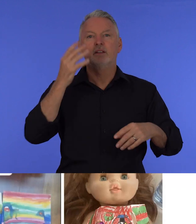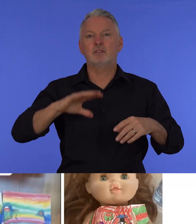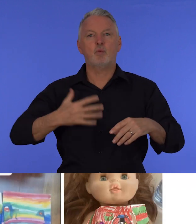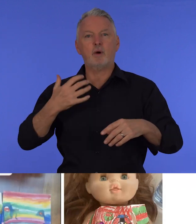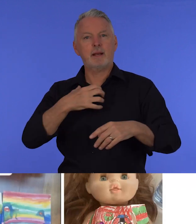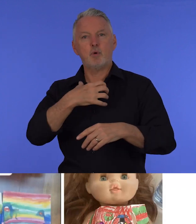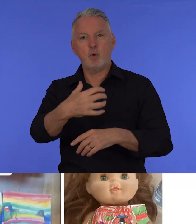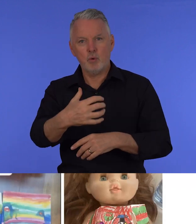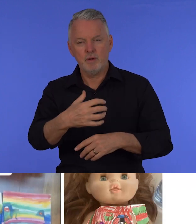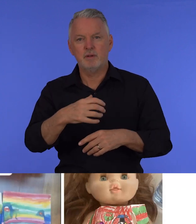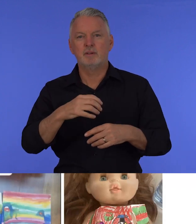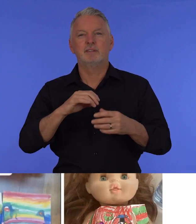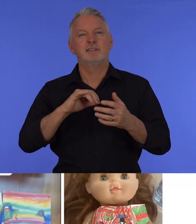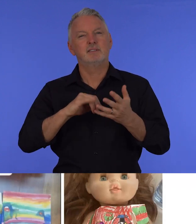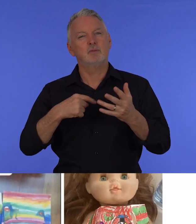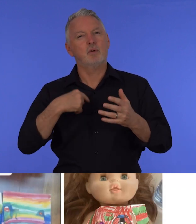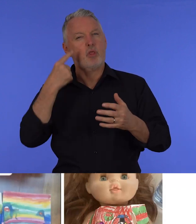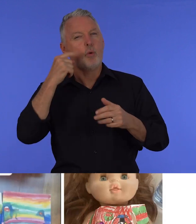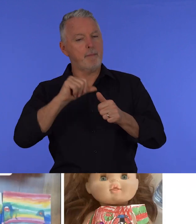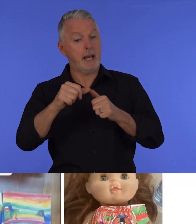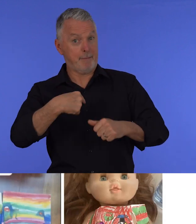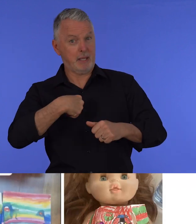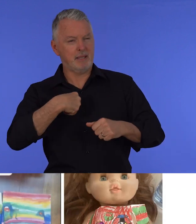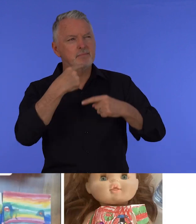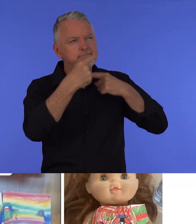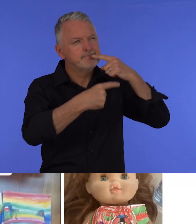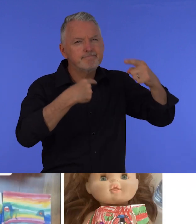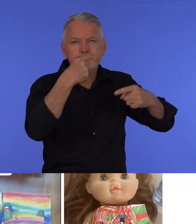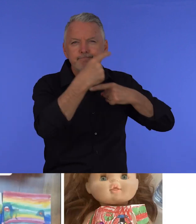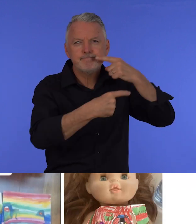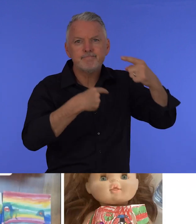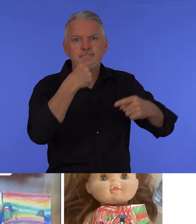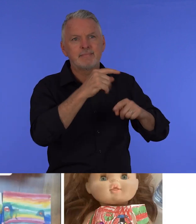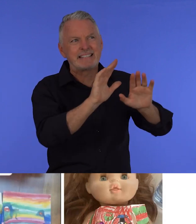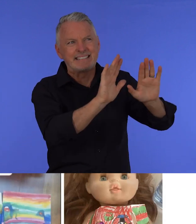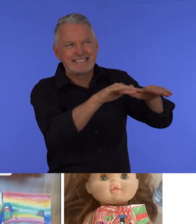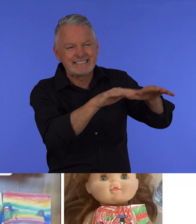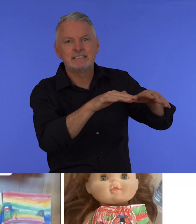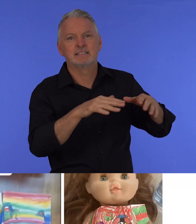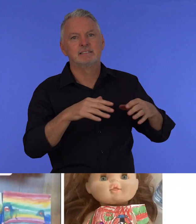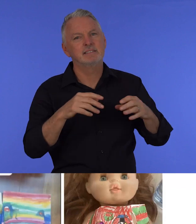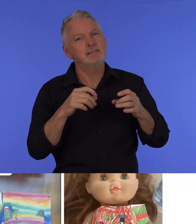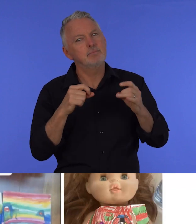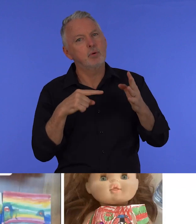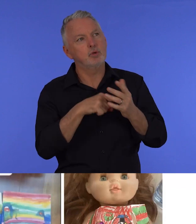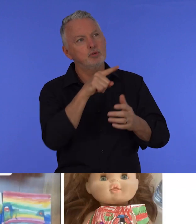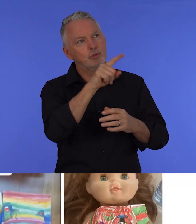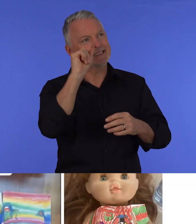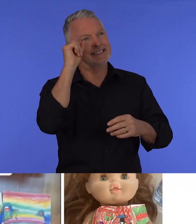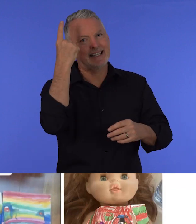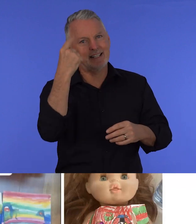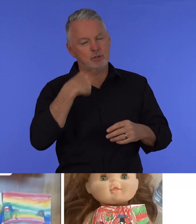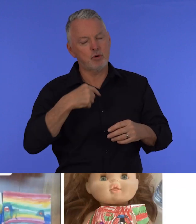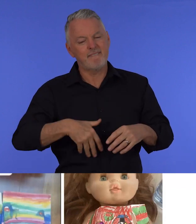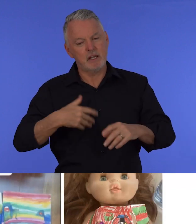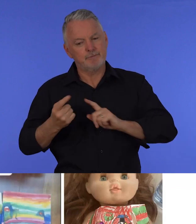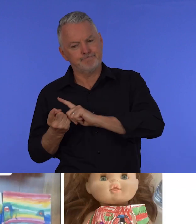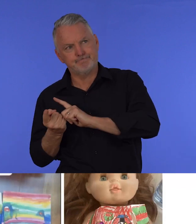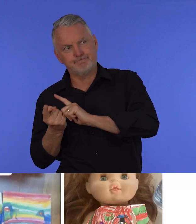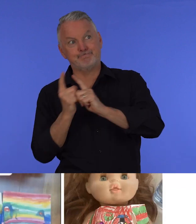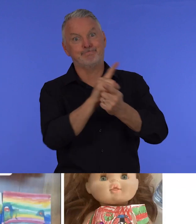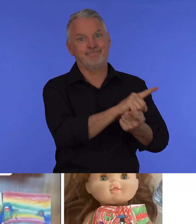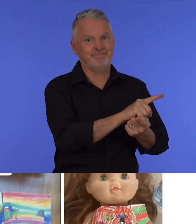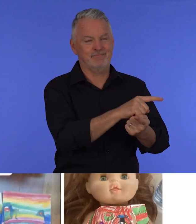mean that every child, that she won't be able to provide them the environment that child needs, even though she is a sort of a